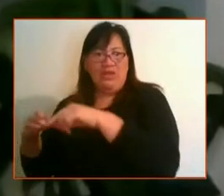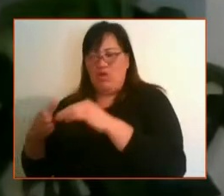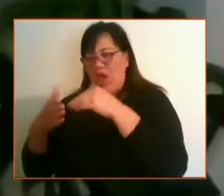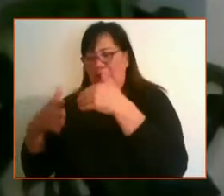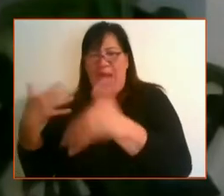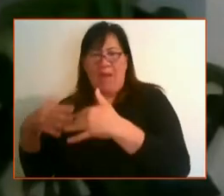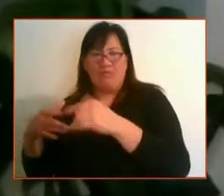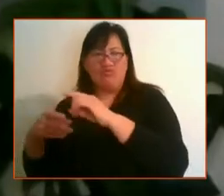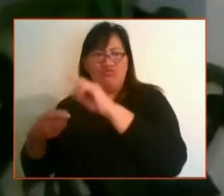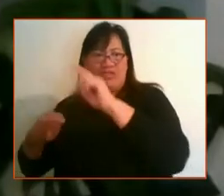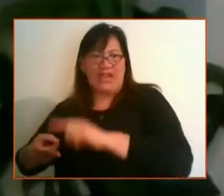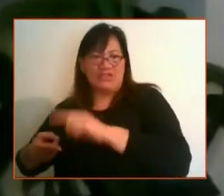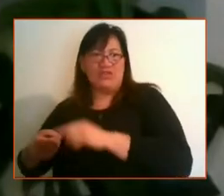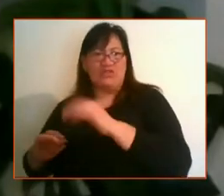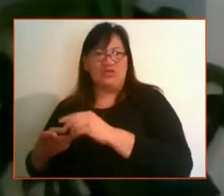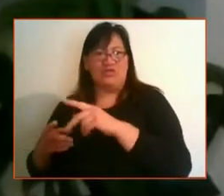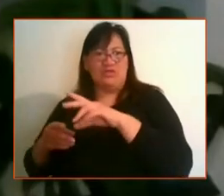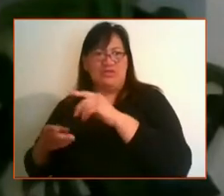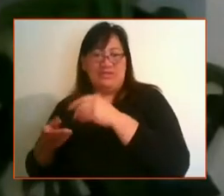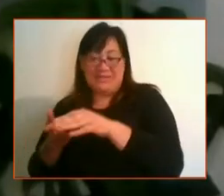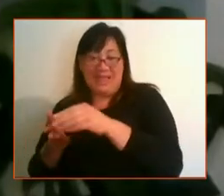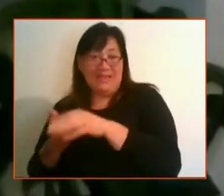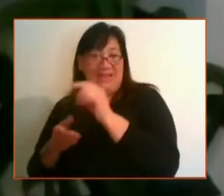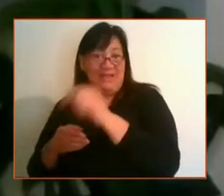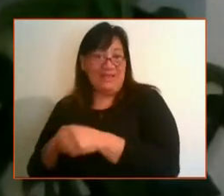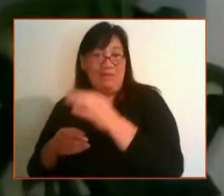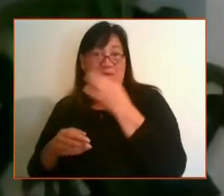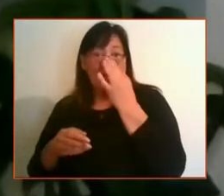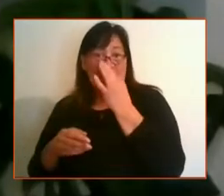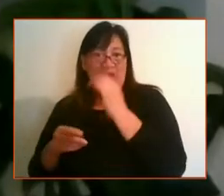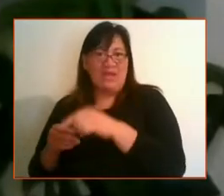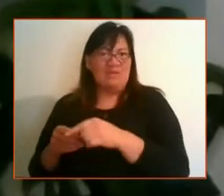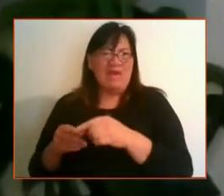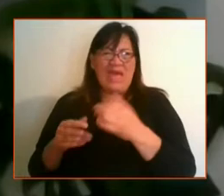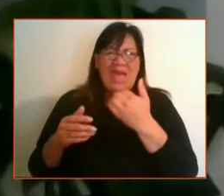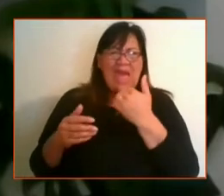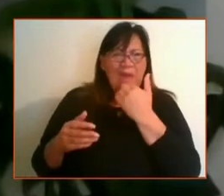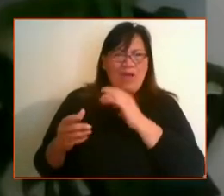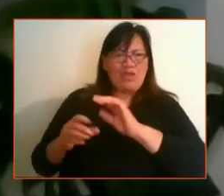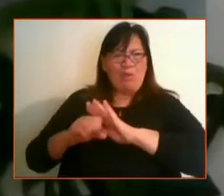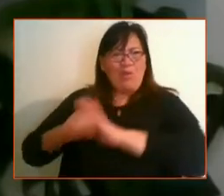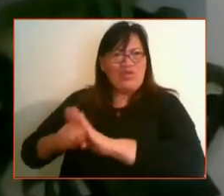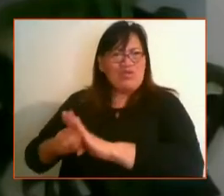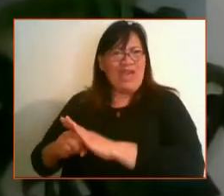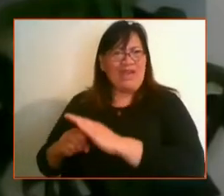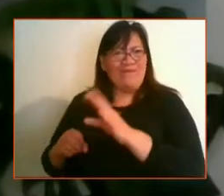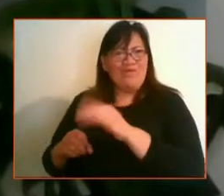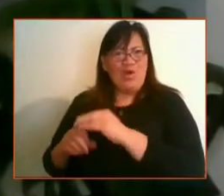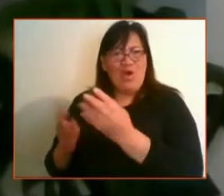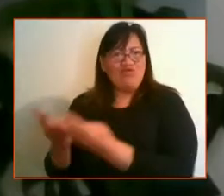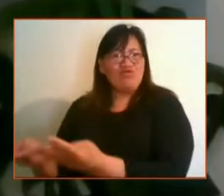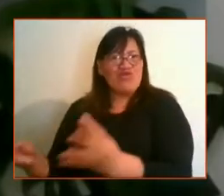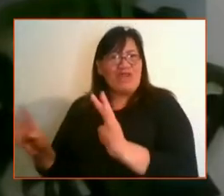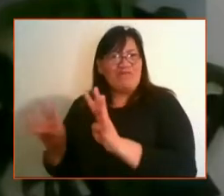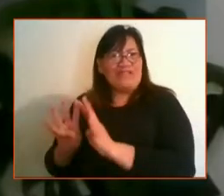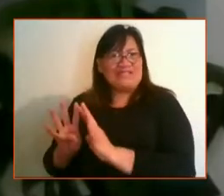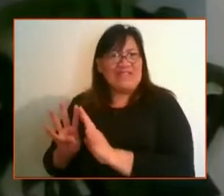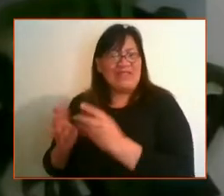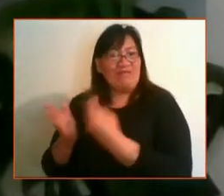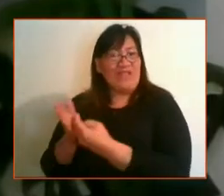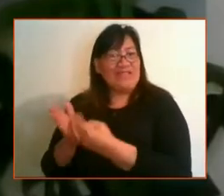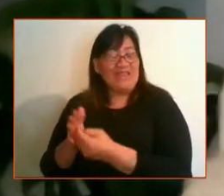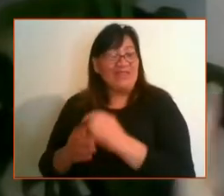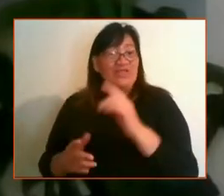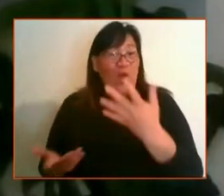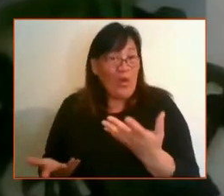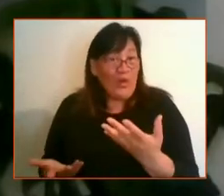sale and supply of that substance, how much pushback there actually was for ring fencing. So the very notion right